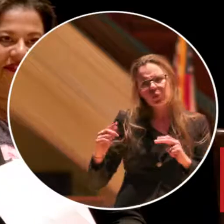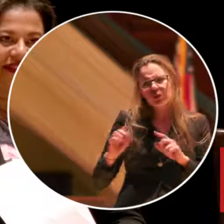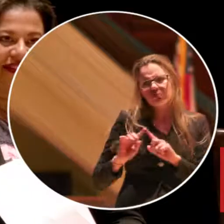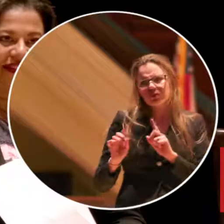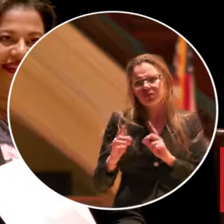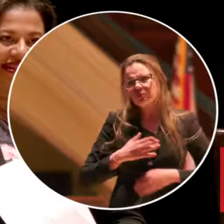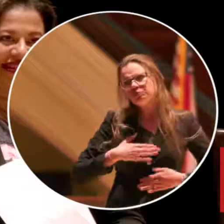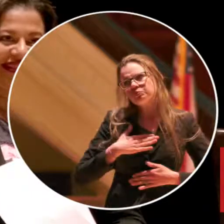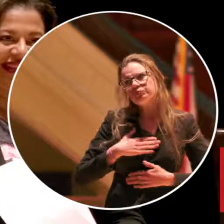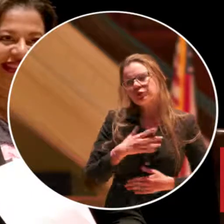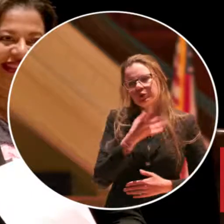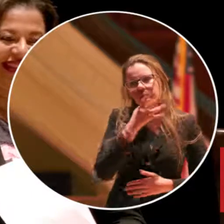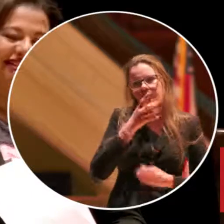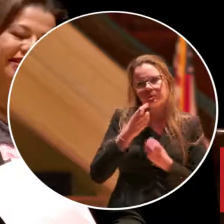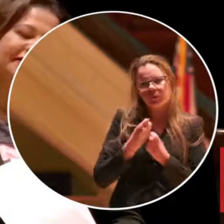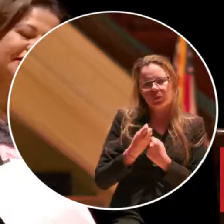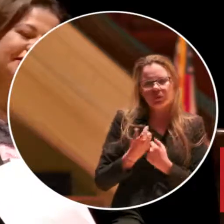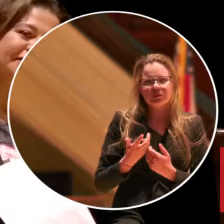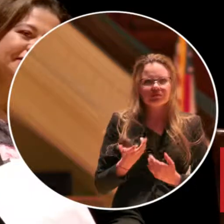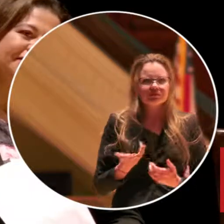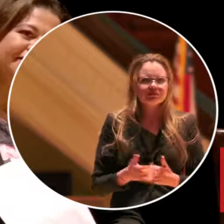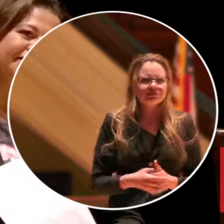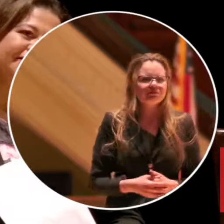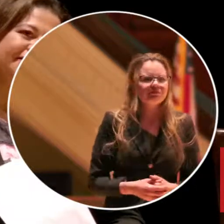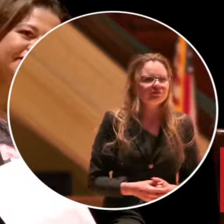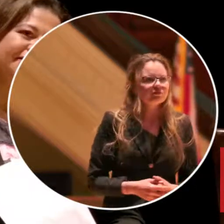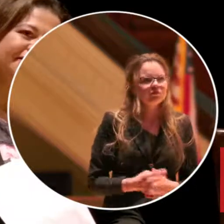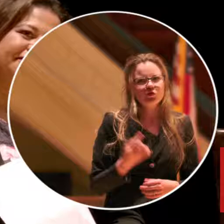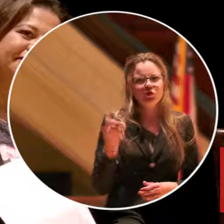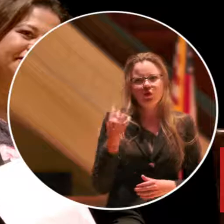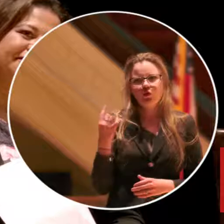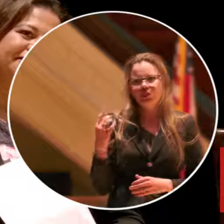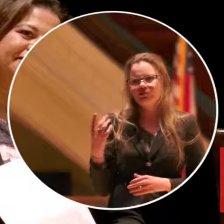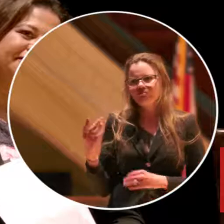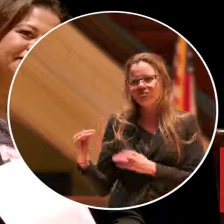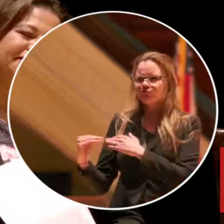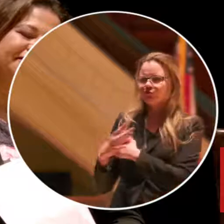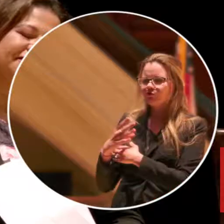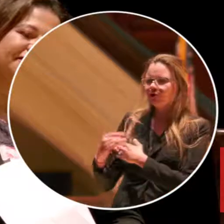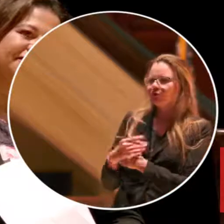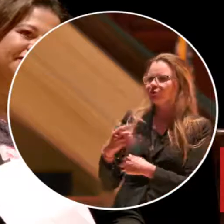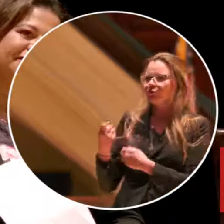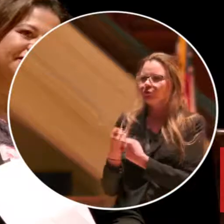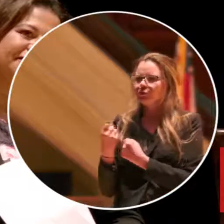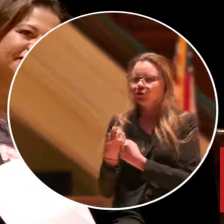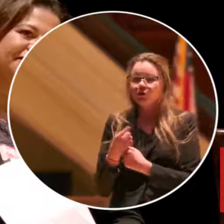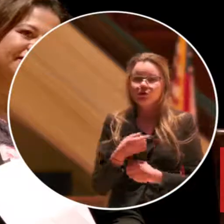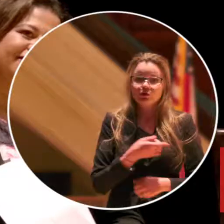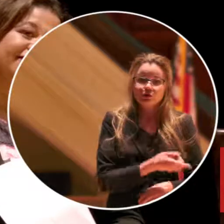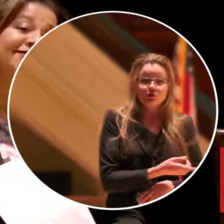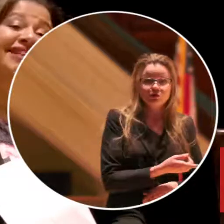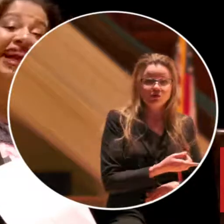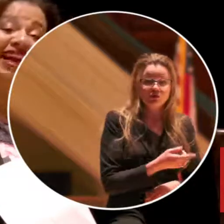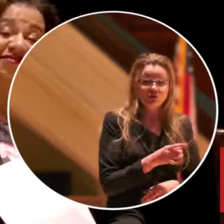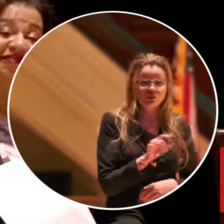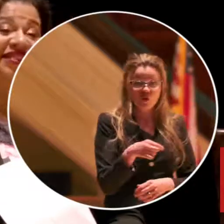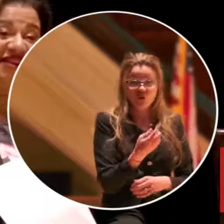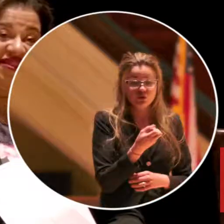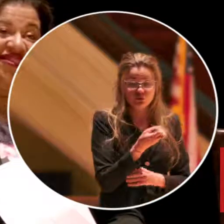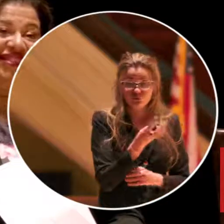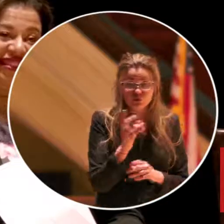me. In fact, she'd always been there for me. She was one of the few people who attended my birth.